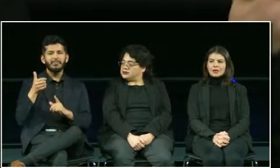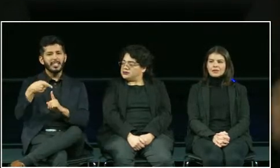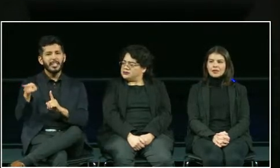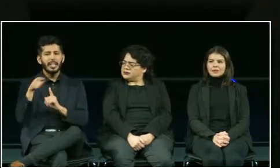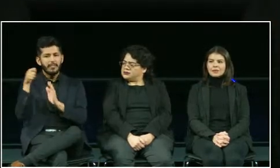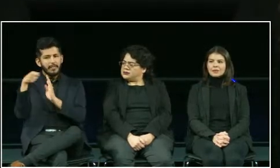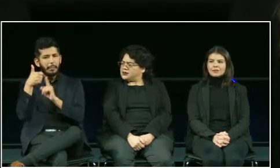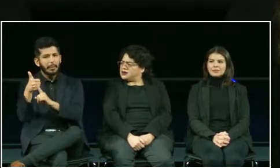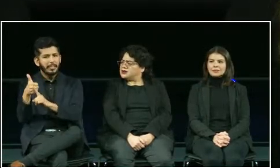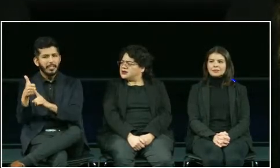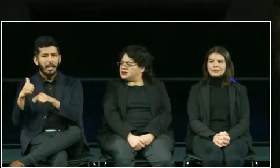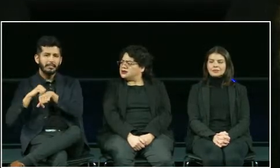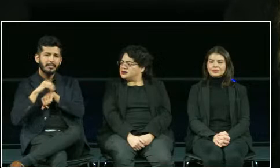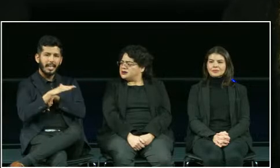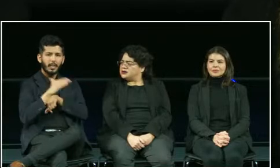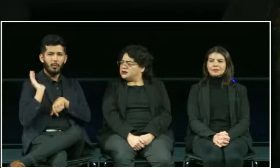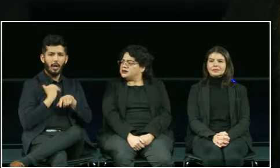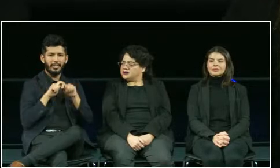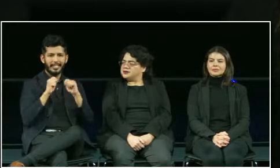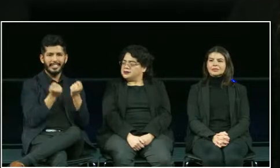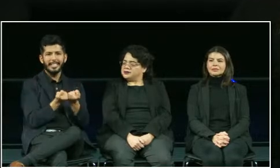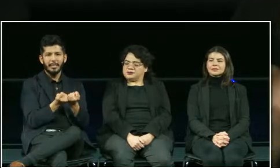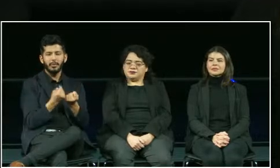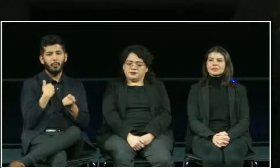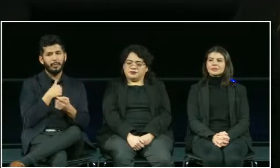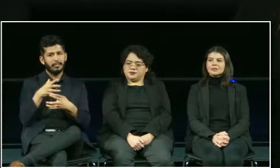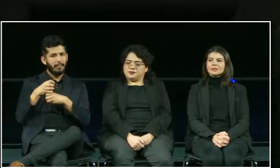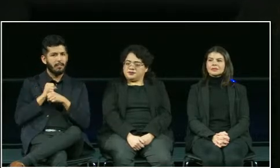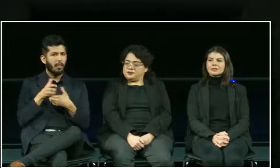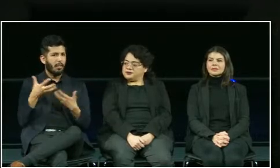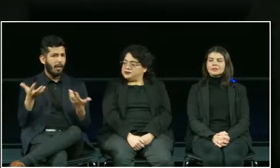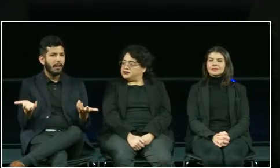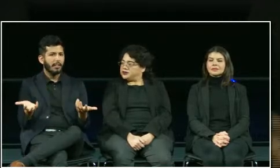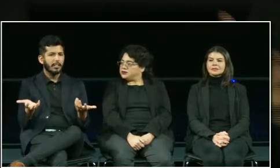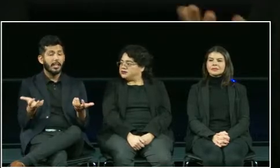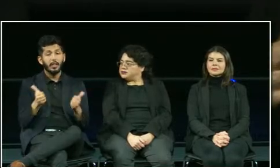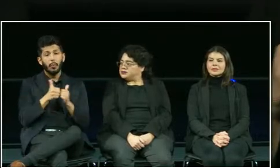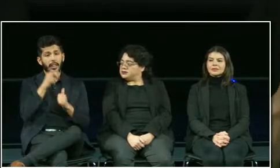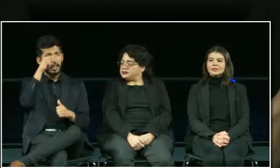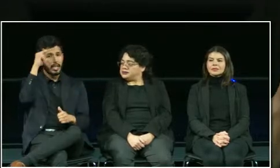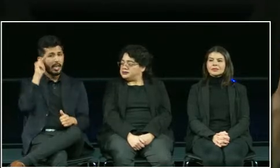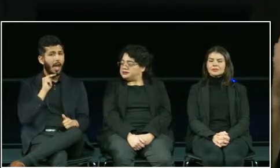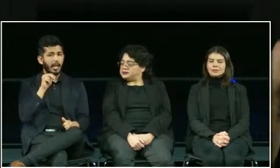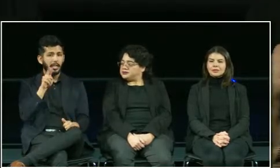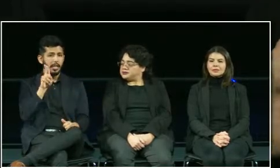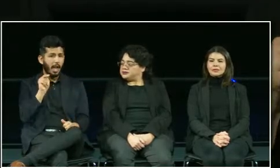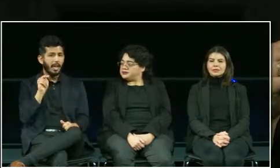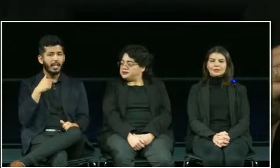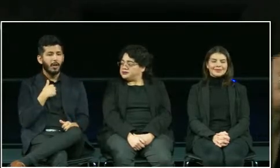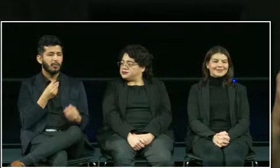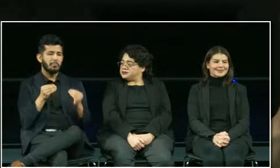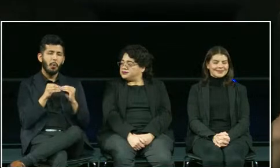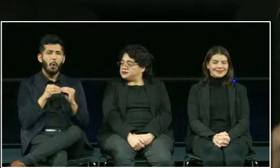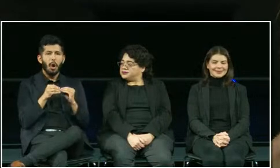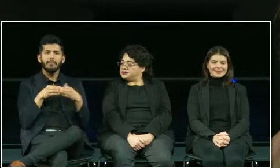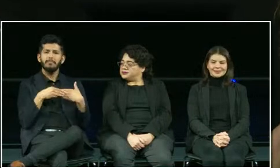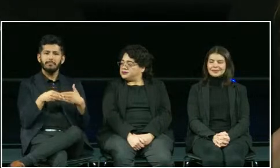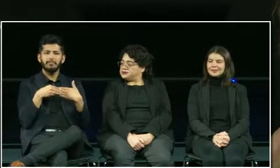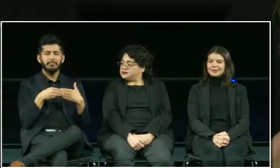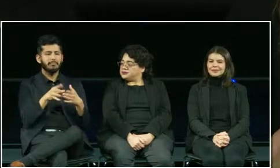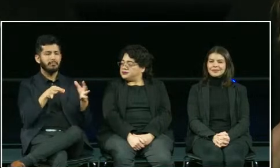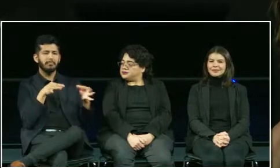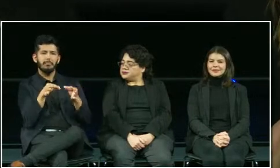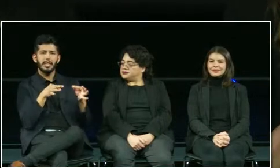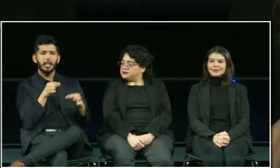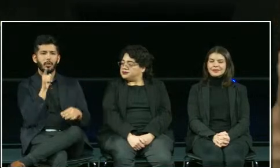So we saw a lot of self tapes. And with the nuns, I was more free to choose who I